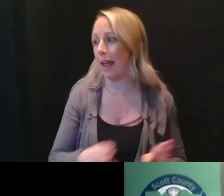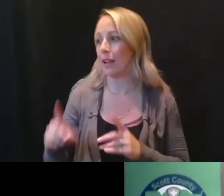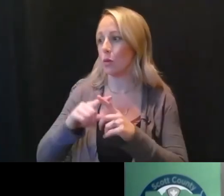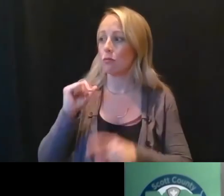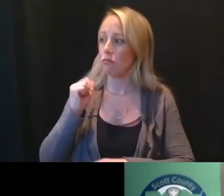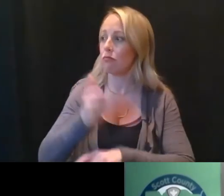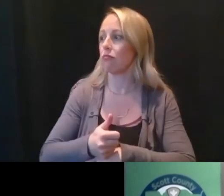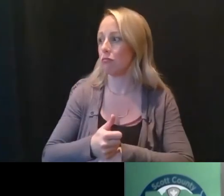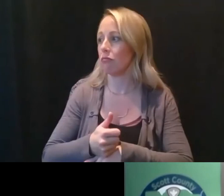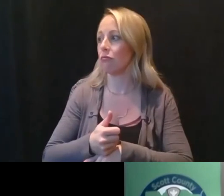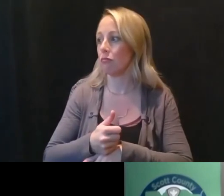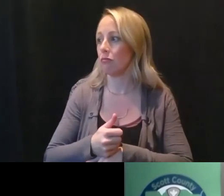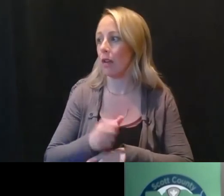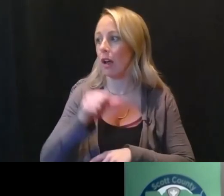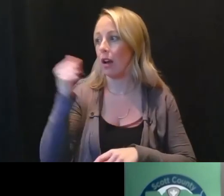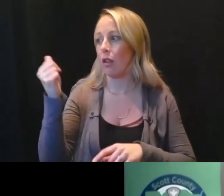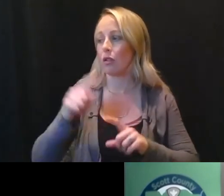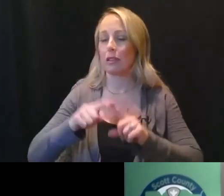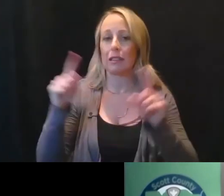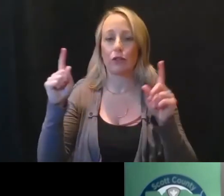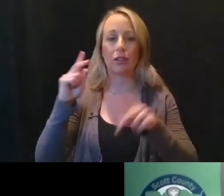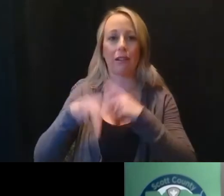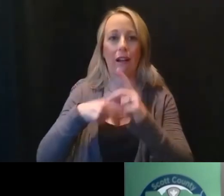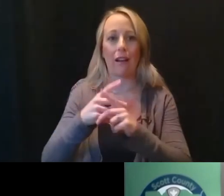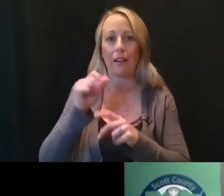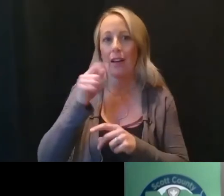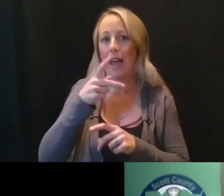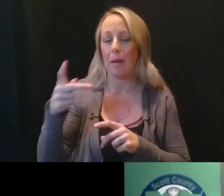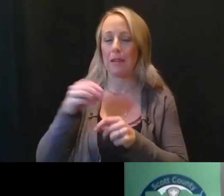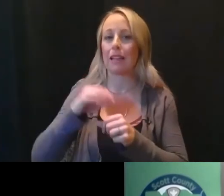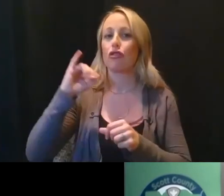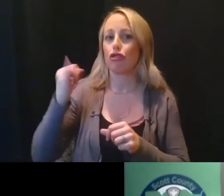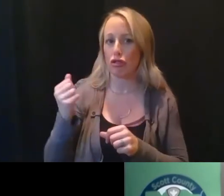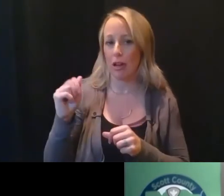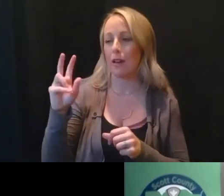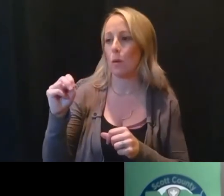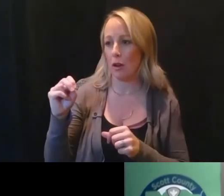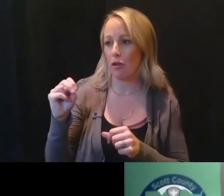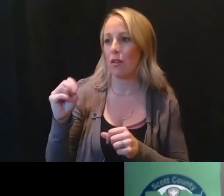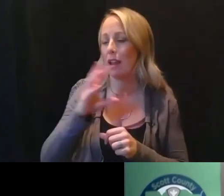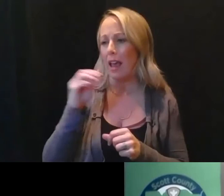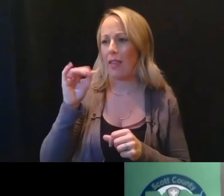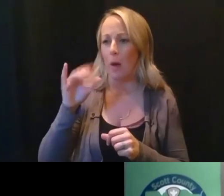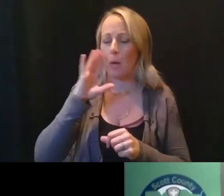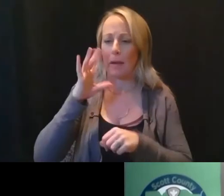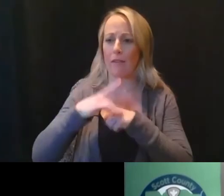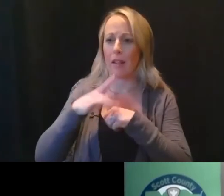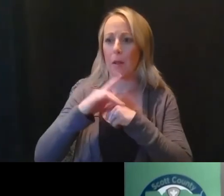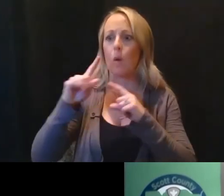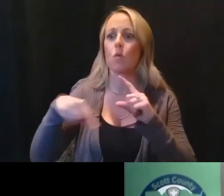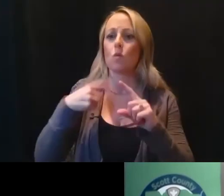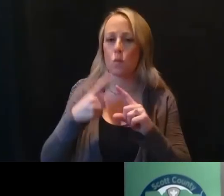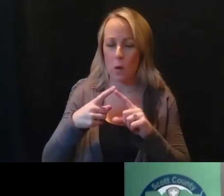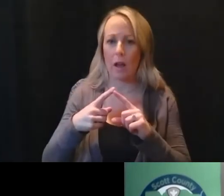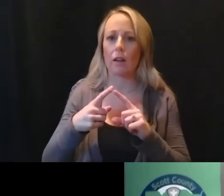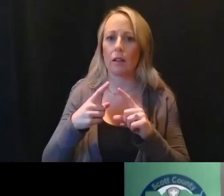another different kind of app in January, and that will be available basically when we get ready to